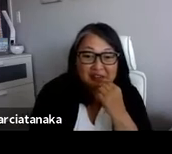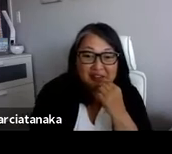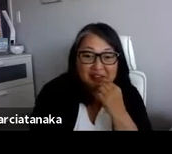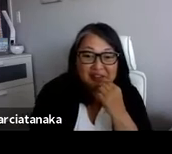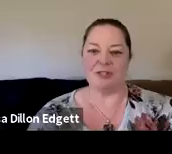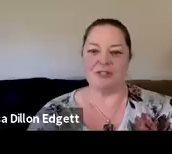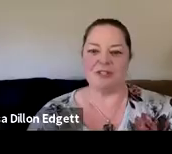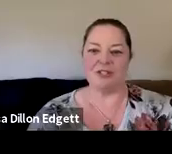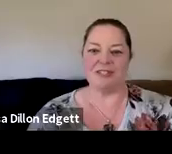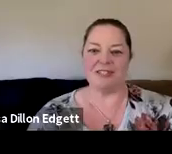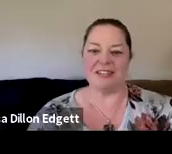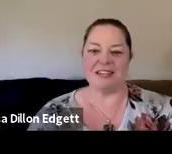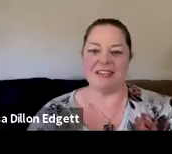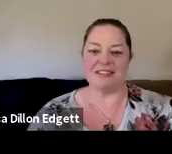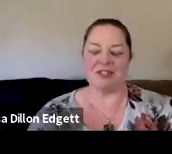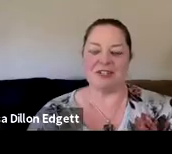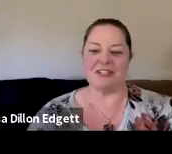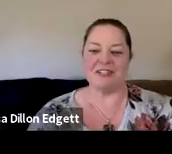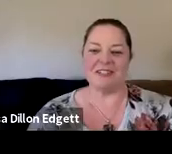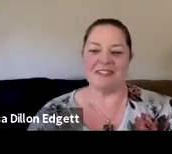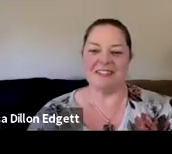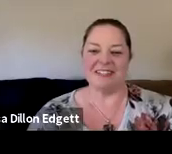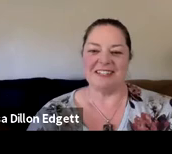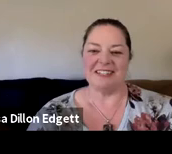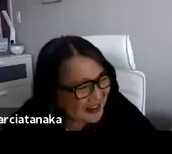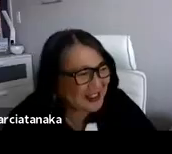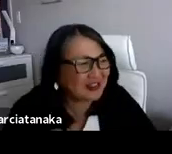That's interesting. Yep, she's saying yes. She can. Okay.